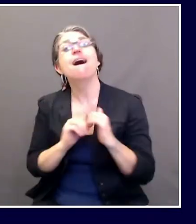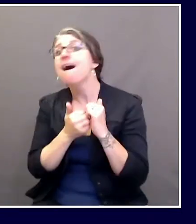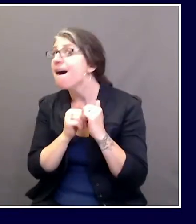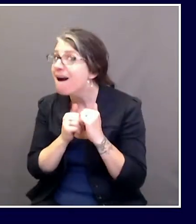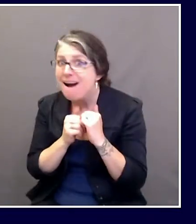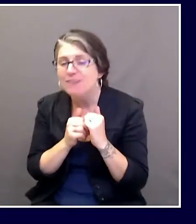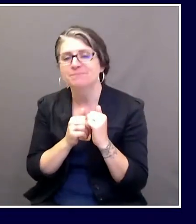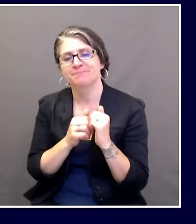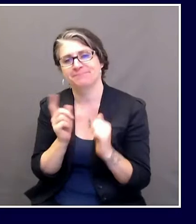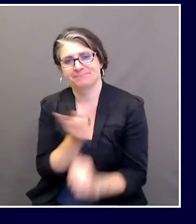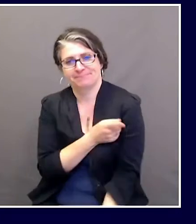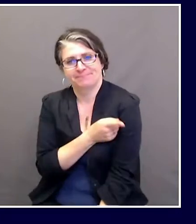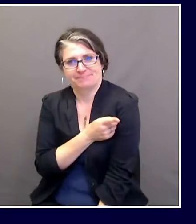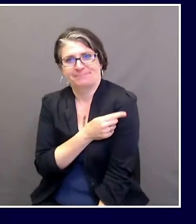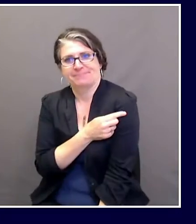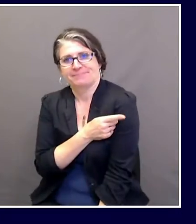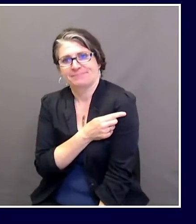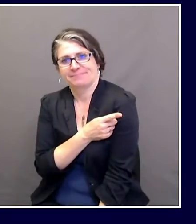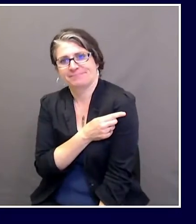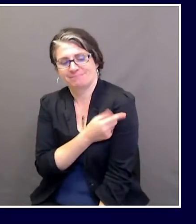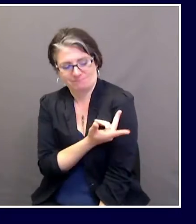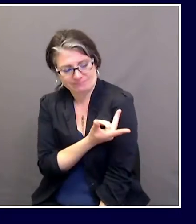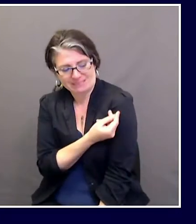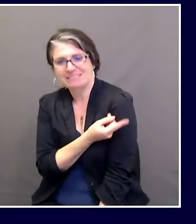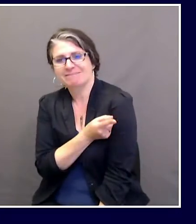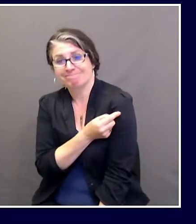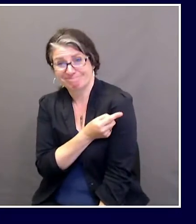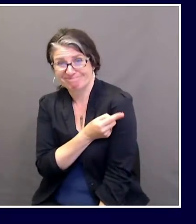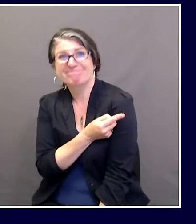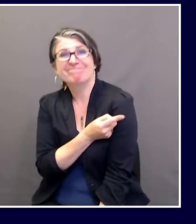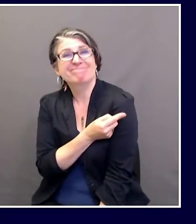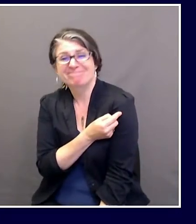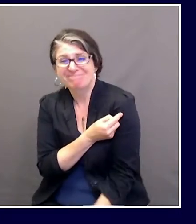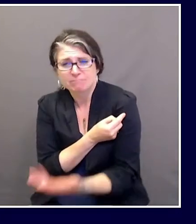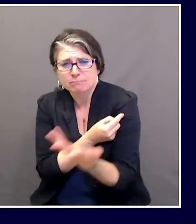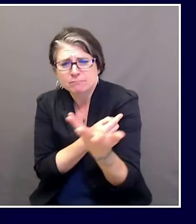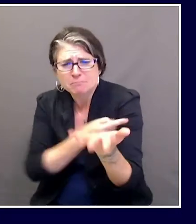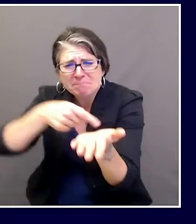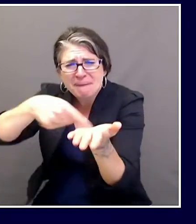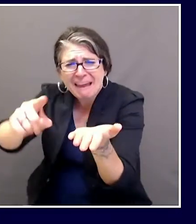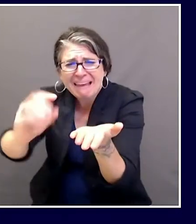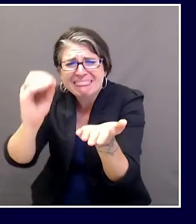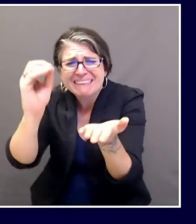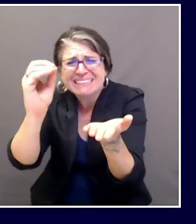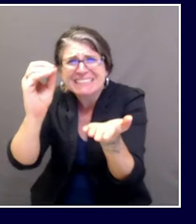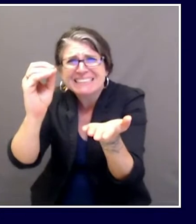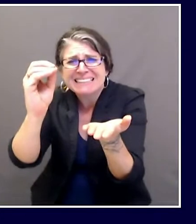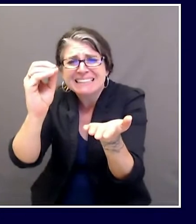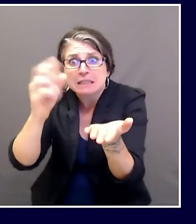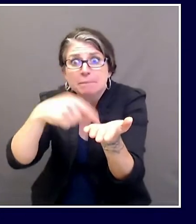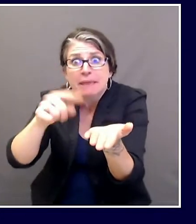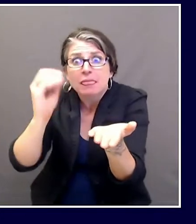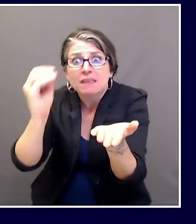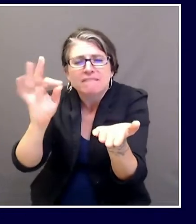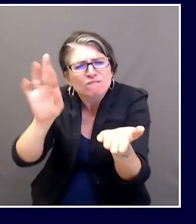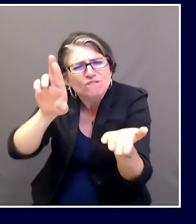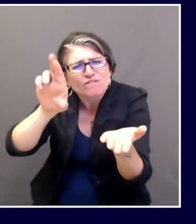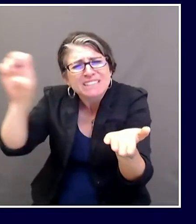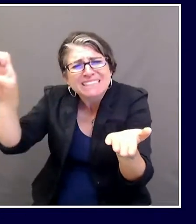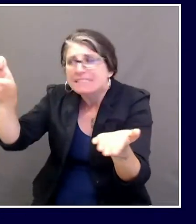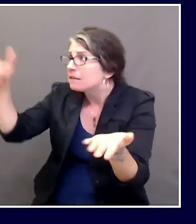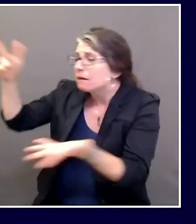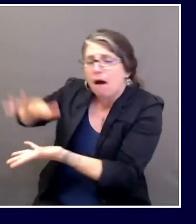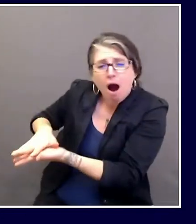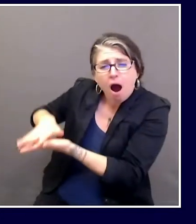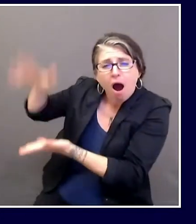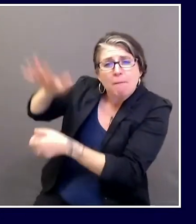as possible. Again, there is a shot in Maine right now waiting for you. So with that, we will turn things